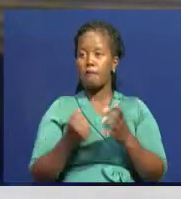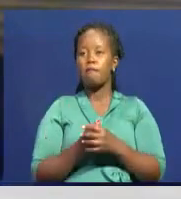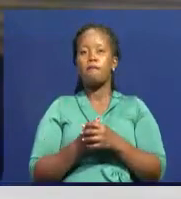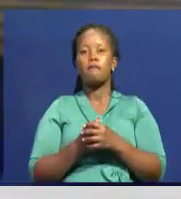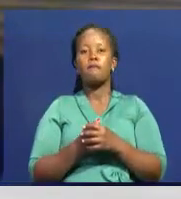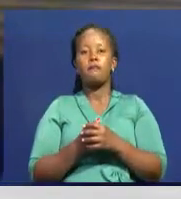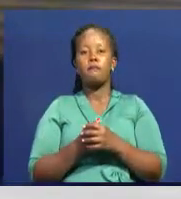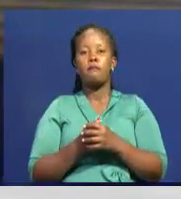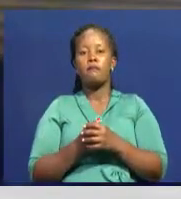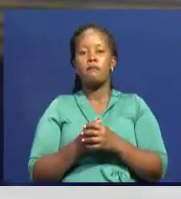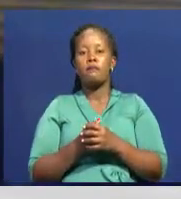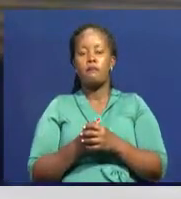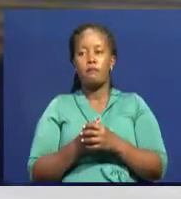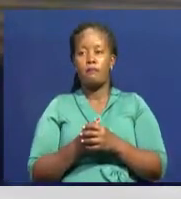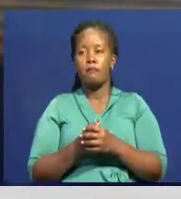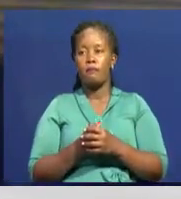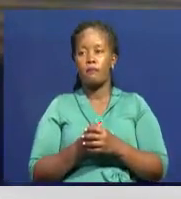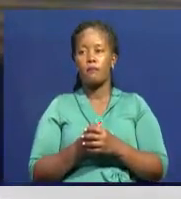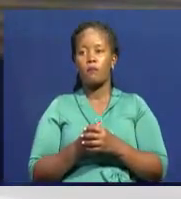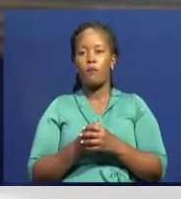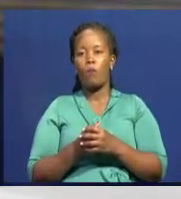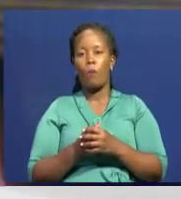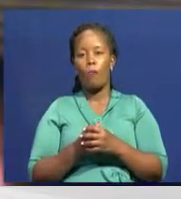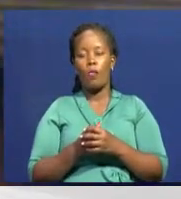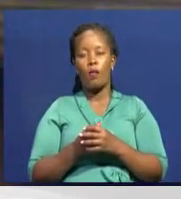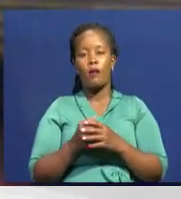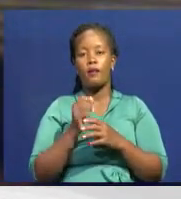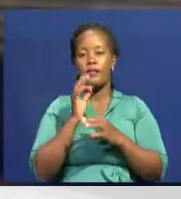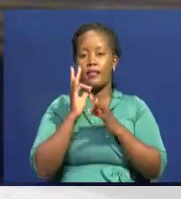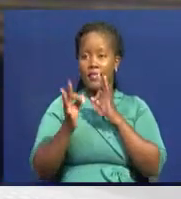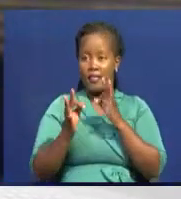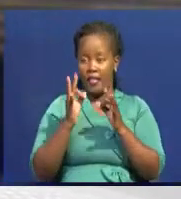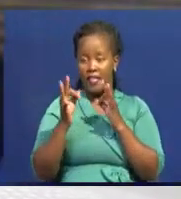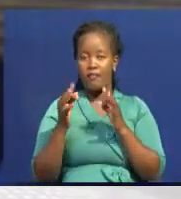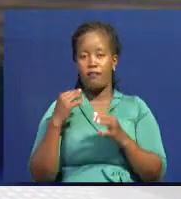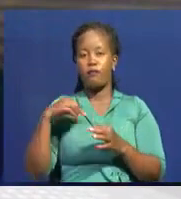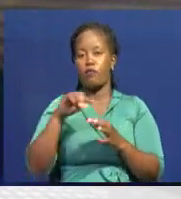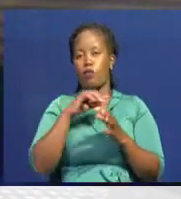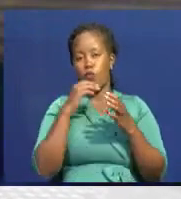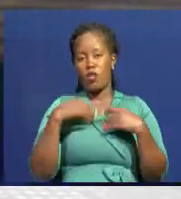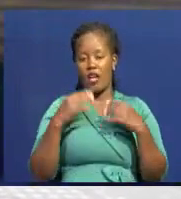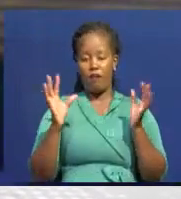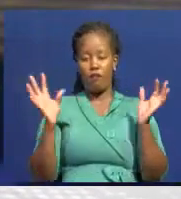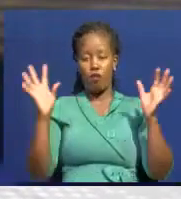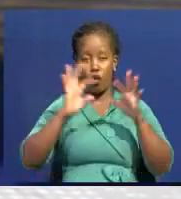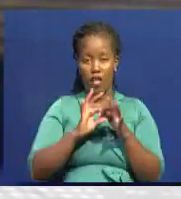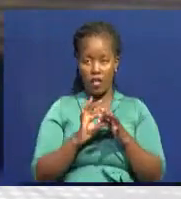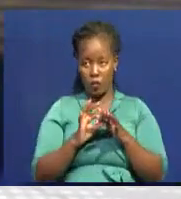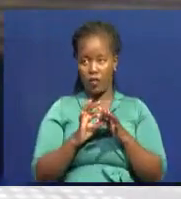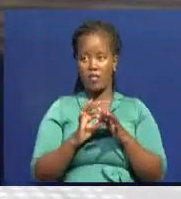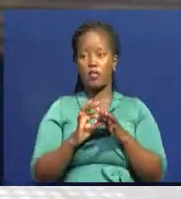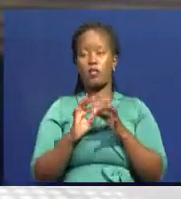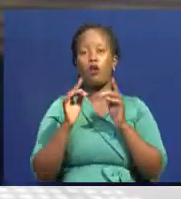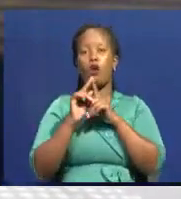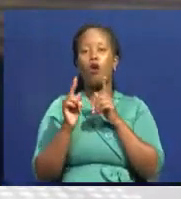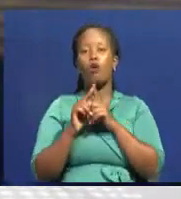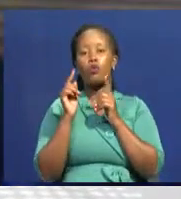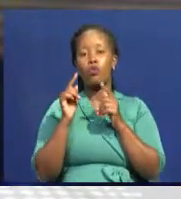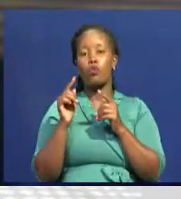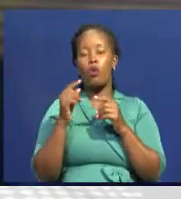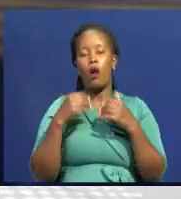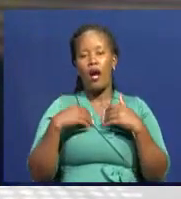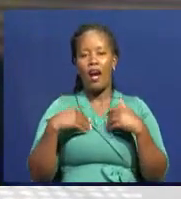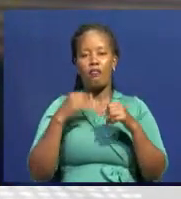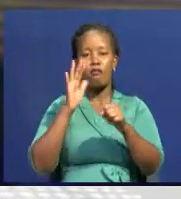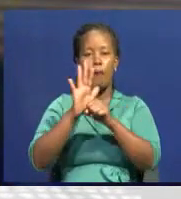cut the story short here, the fact is, if there was that connection between, and by the way, this is part of the stuff that is